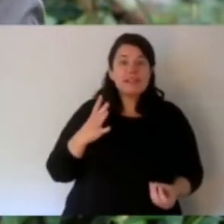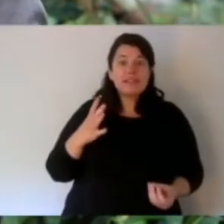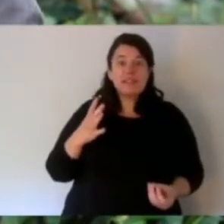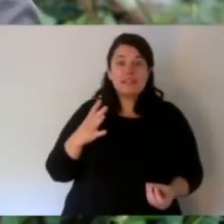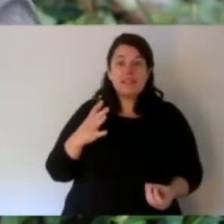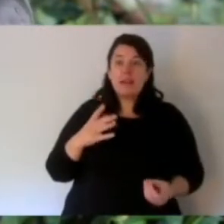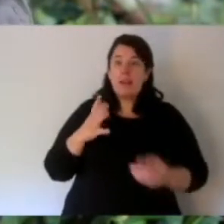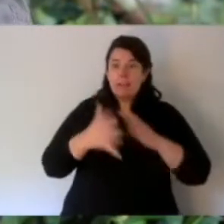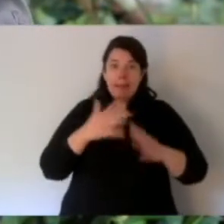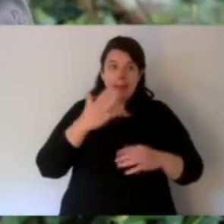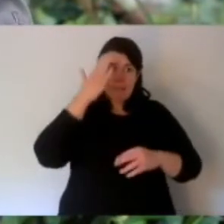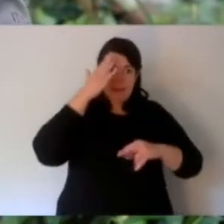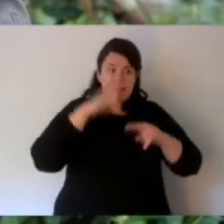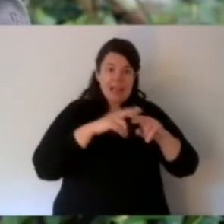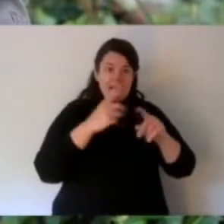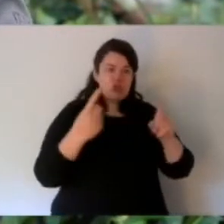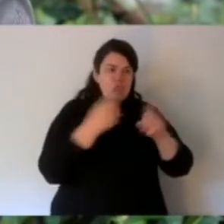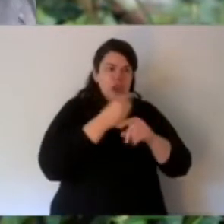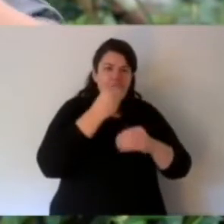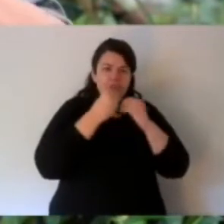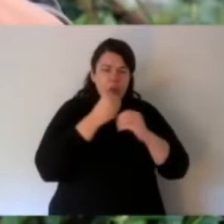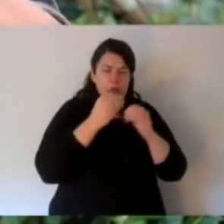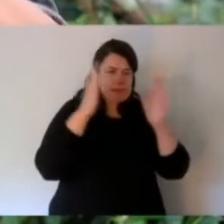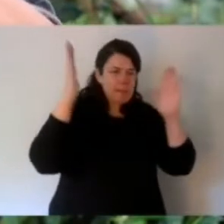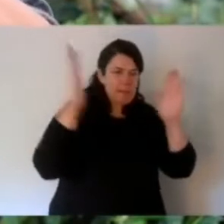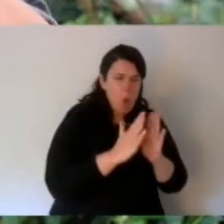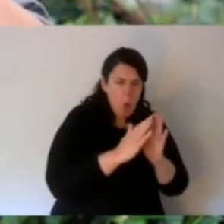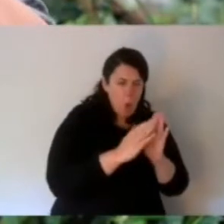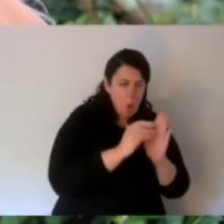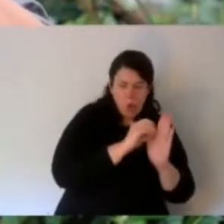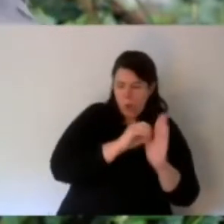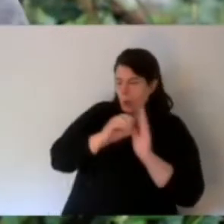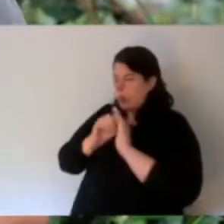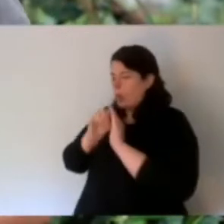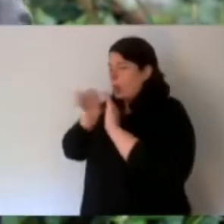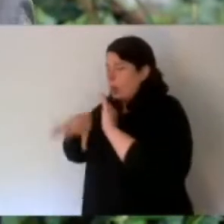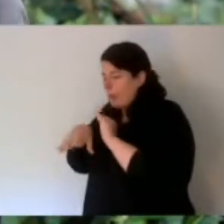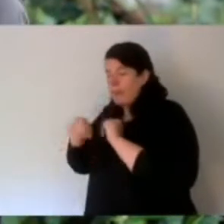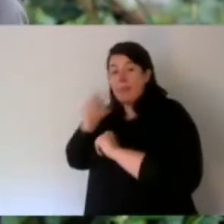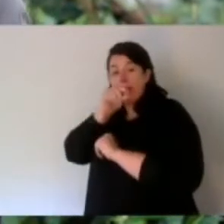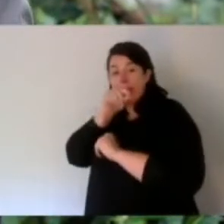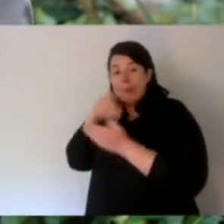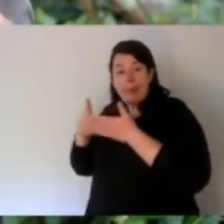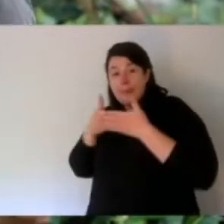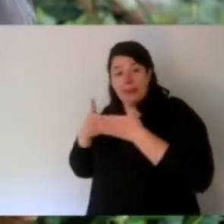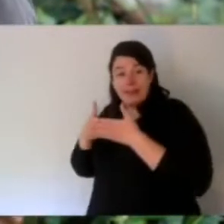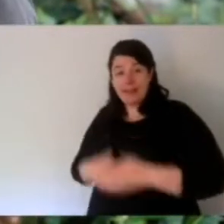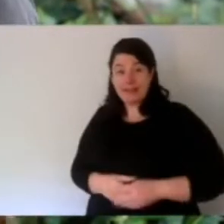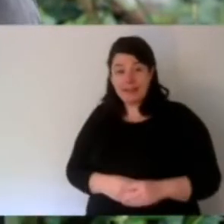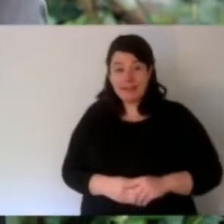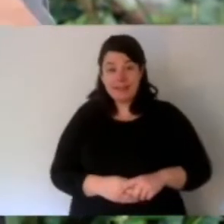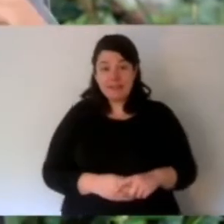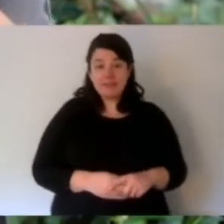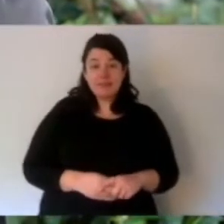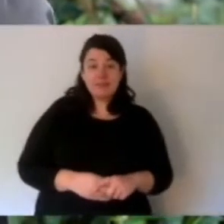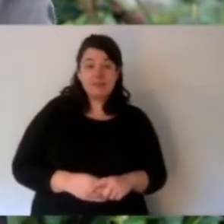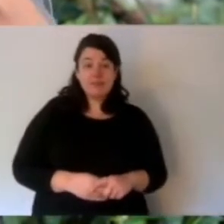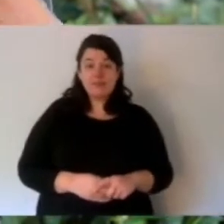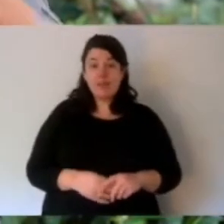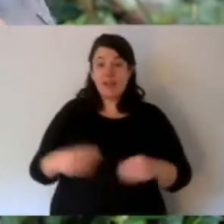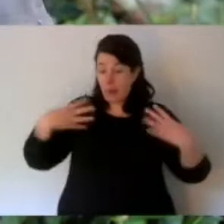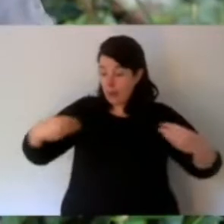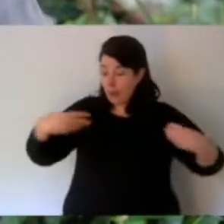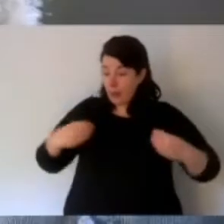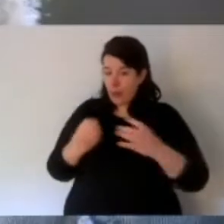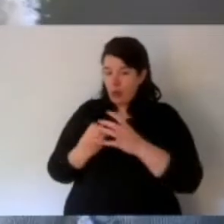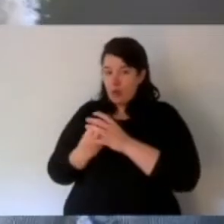got to change what they would normally eat so that they catch insects that are big enough to fit in the mouth of their chicks. Now, over the next